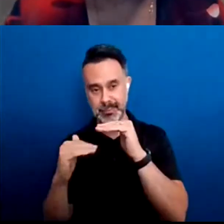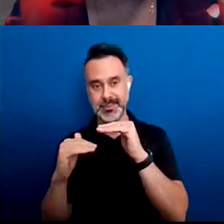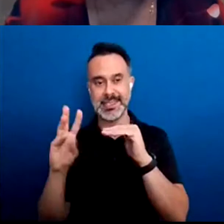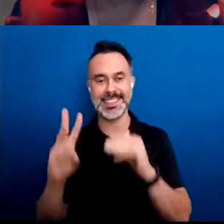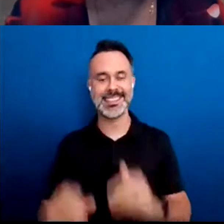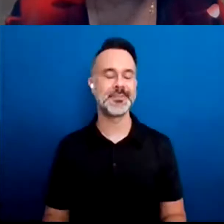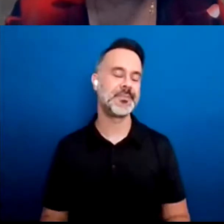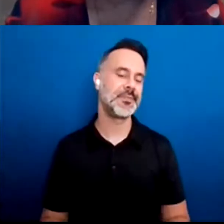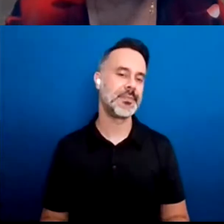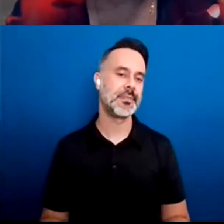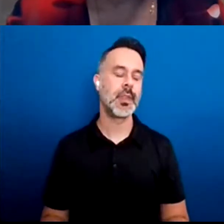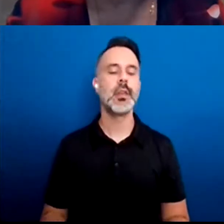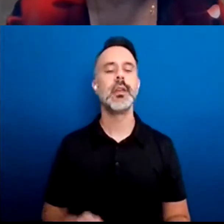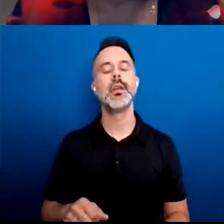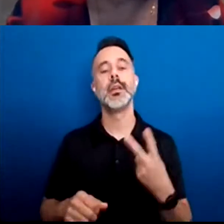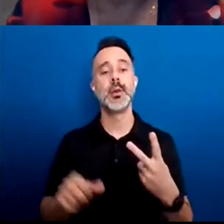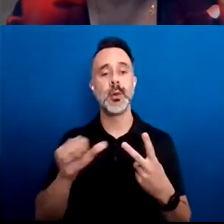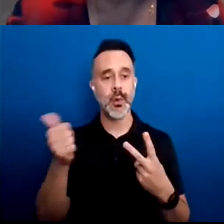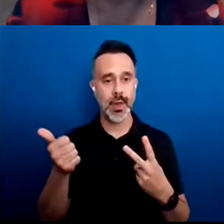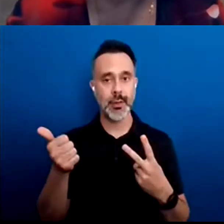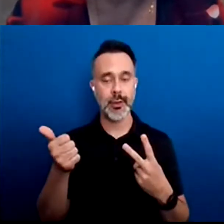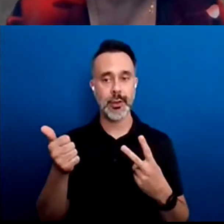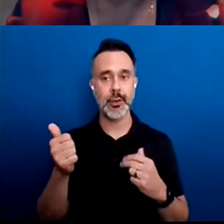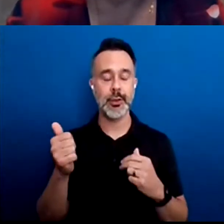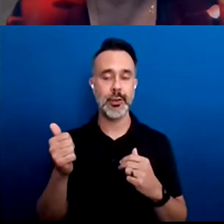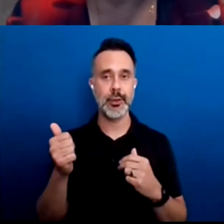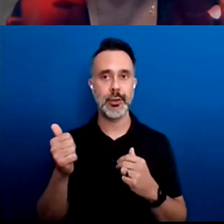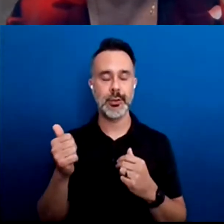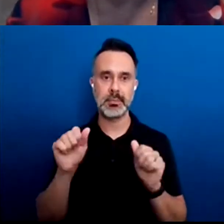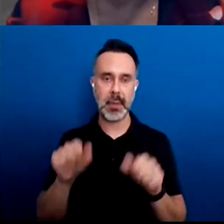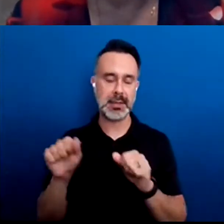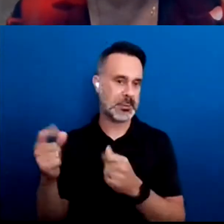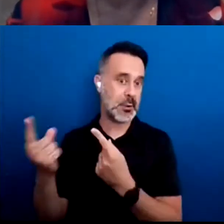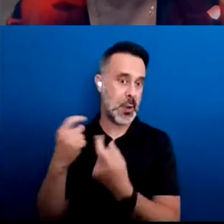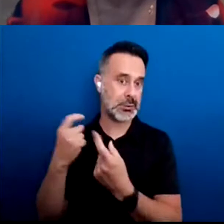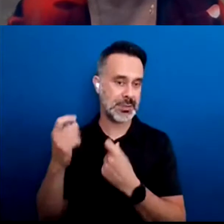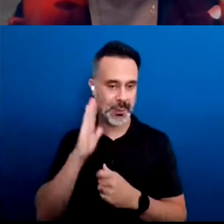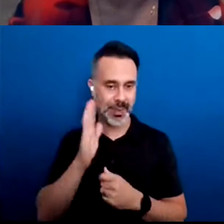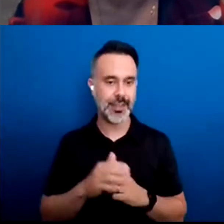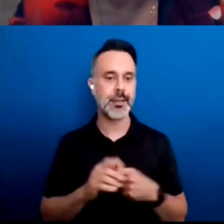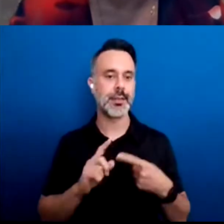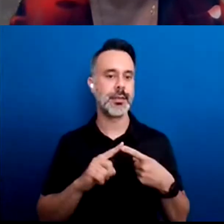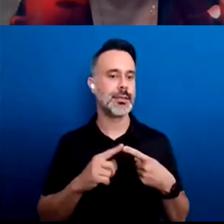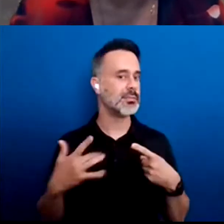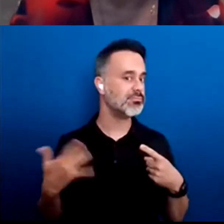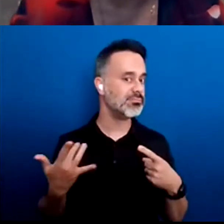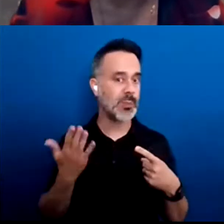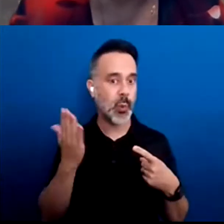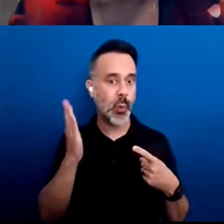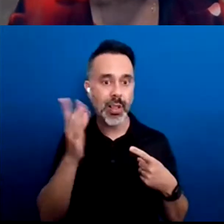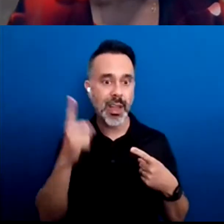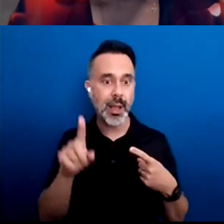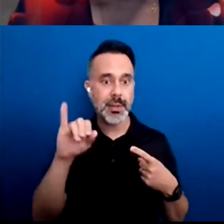Two other things that you'll probably ask questions about is, one is what's going to happen on June